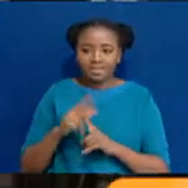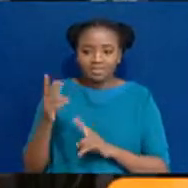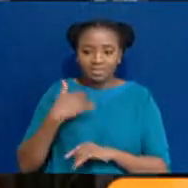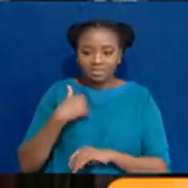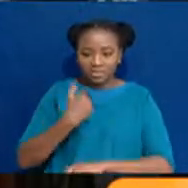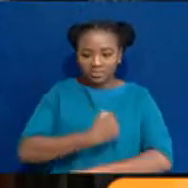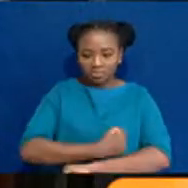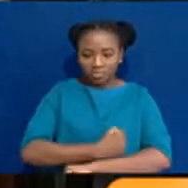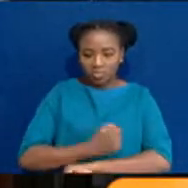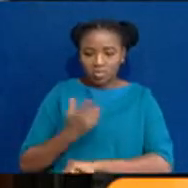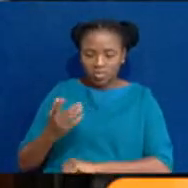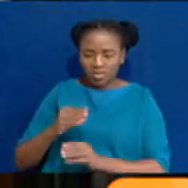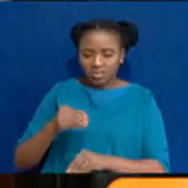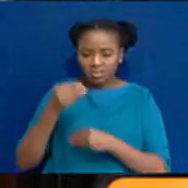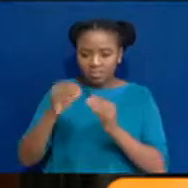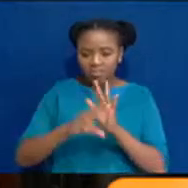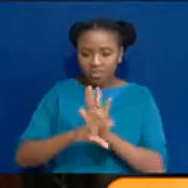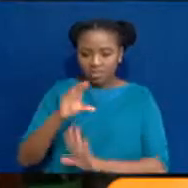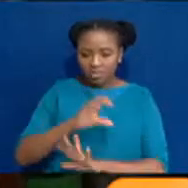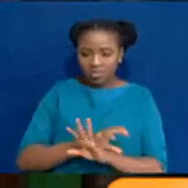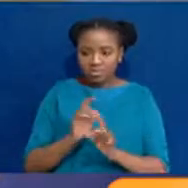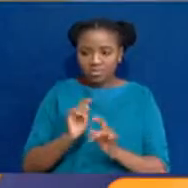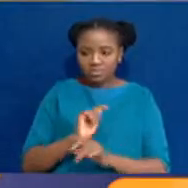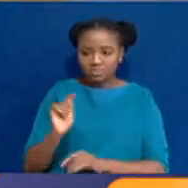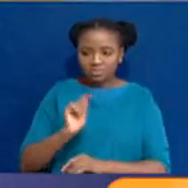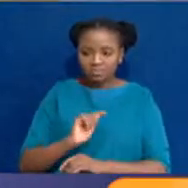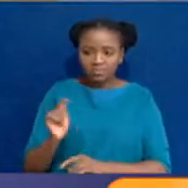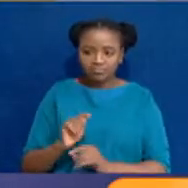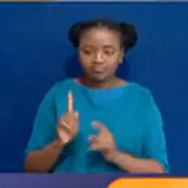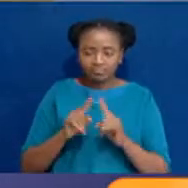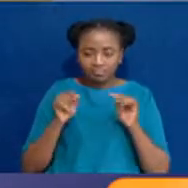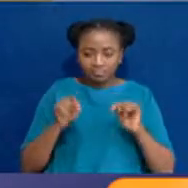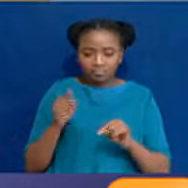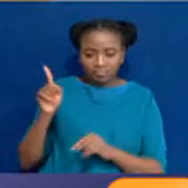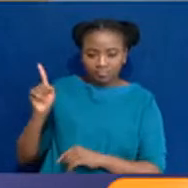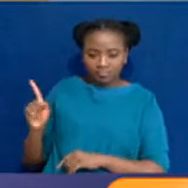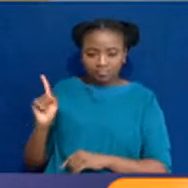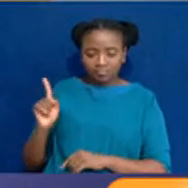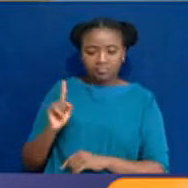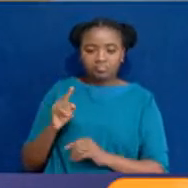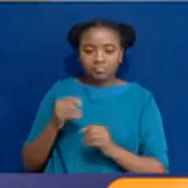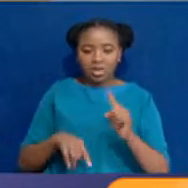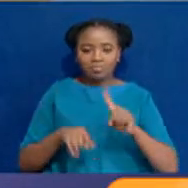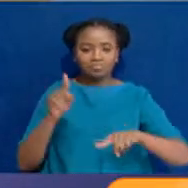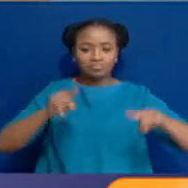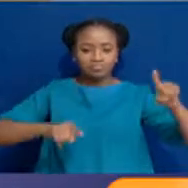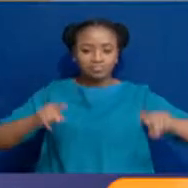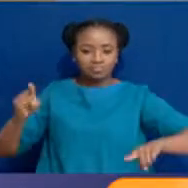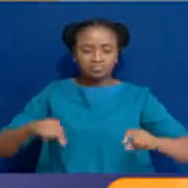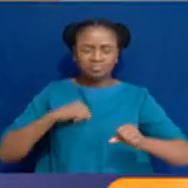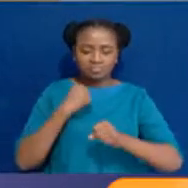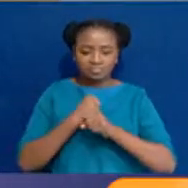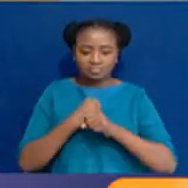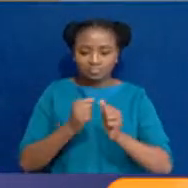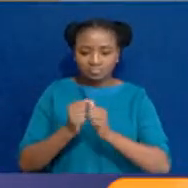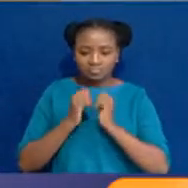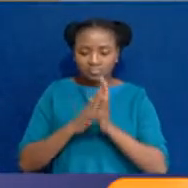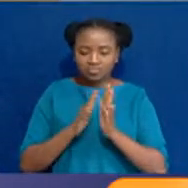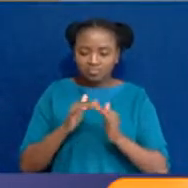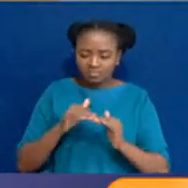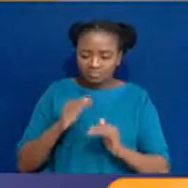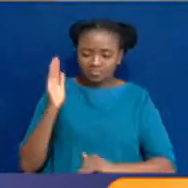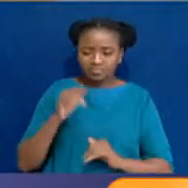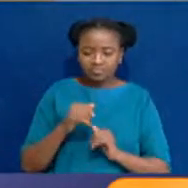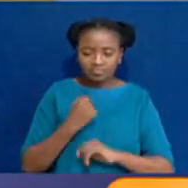they offered the courses and funded interested students. Today, Chapter Global has diversified and is now working with some of the established